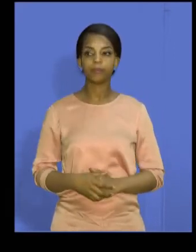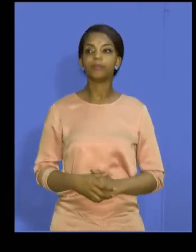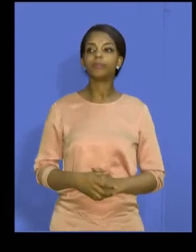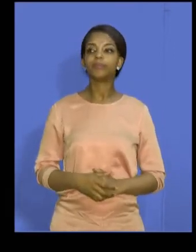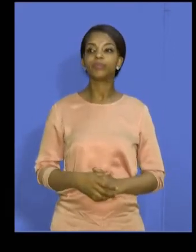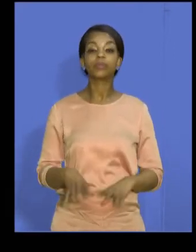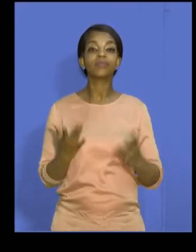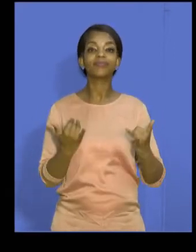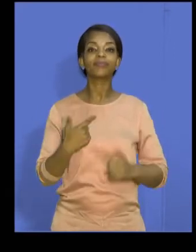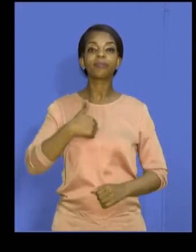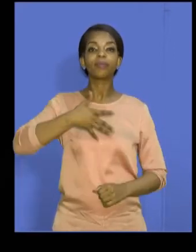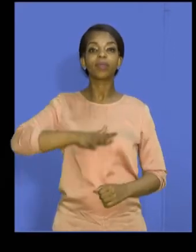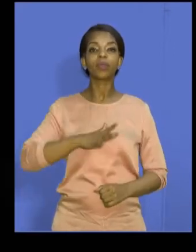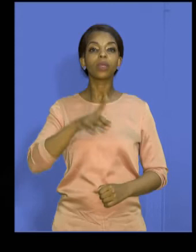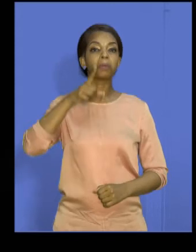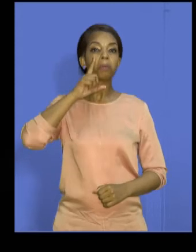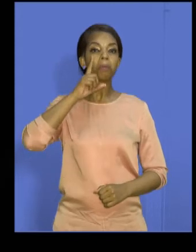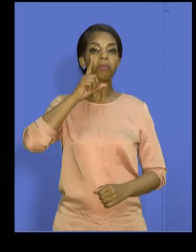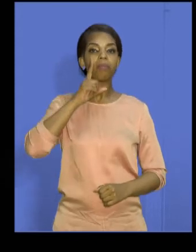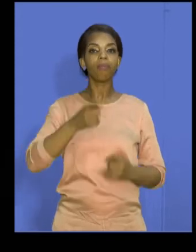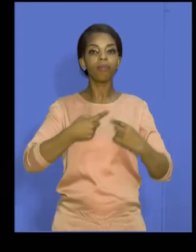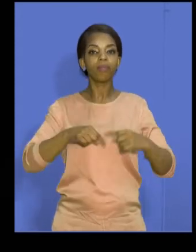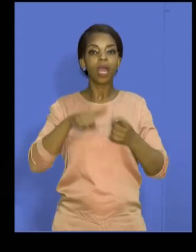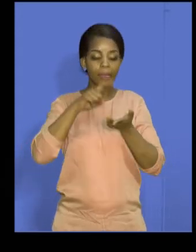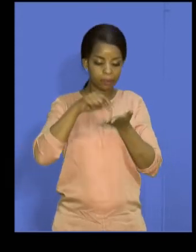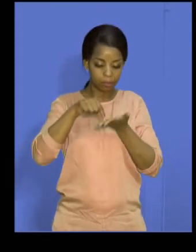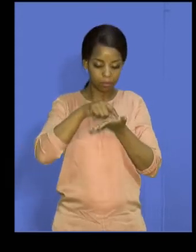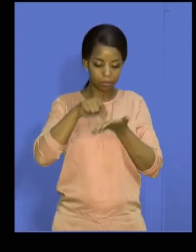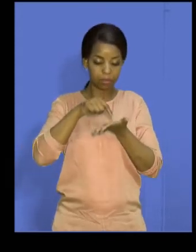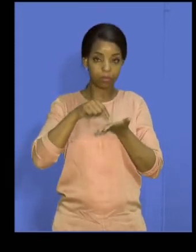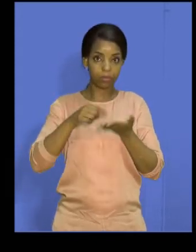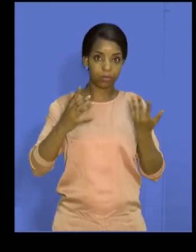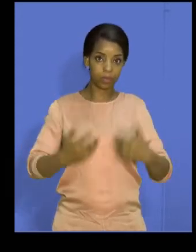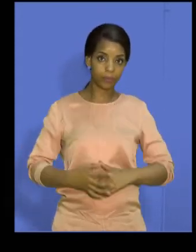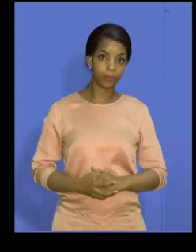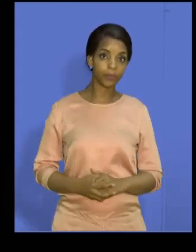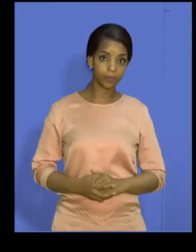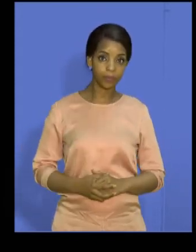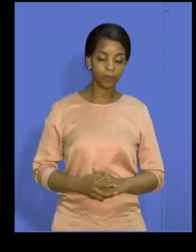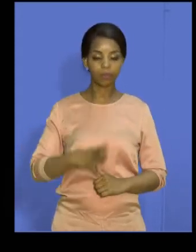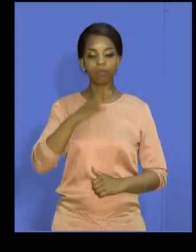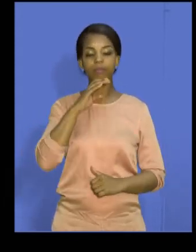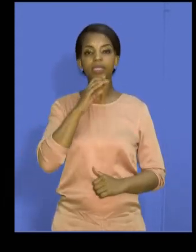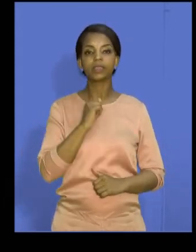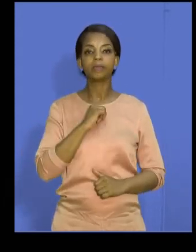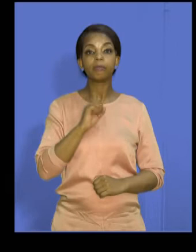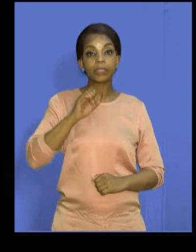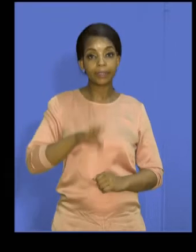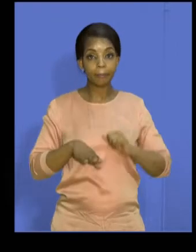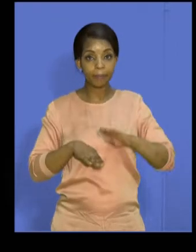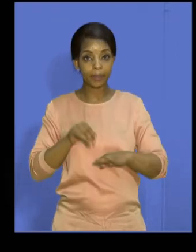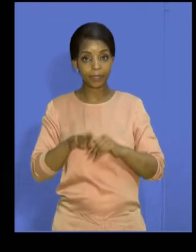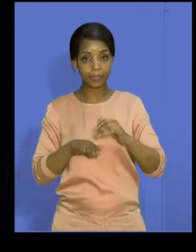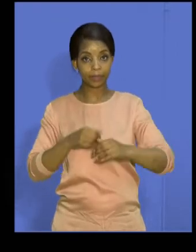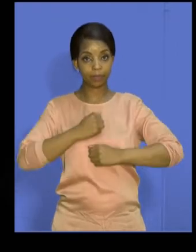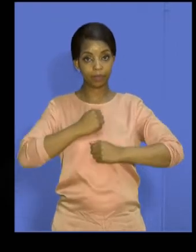equation here, I will then say my equation is going to be the steps will be equals to my gradient,